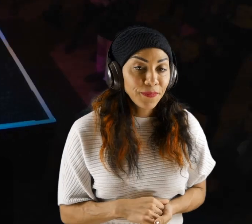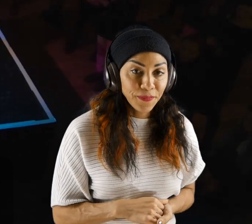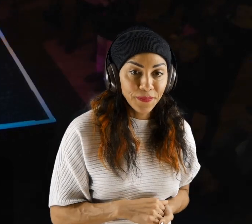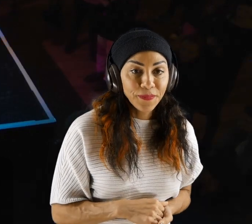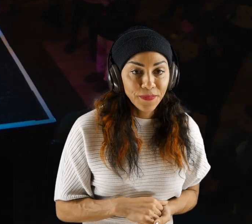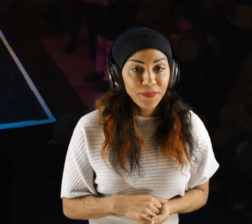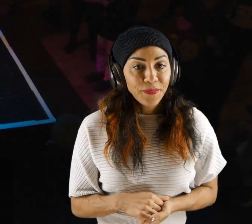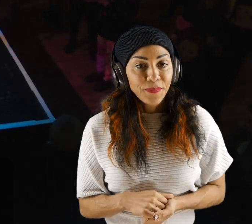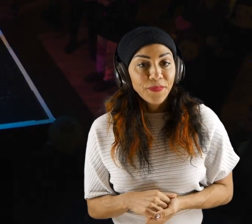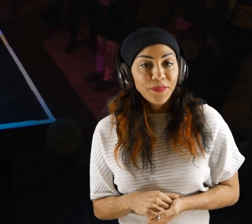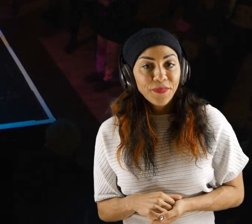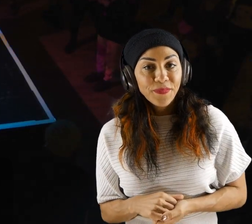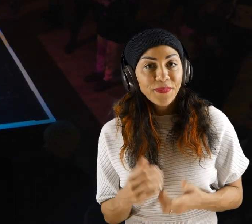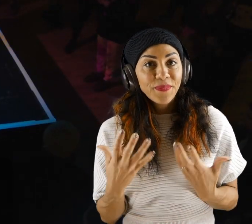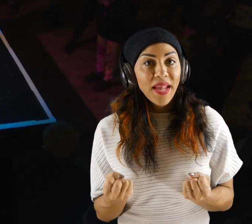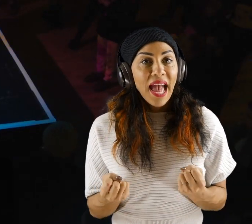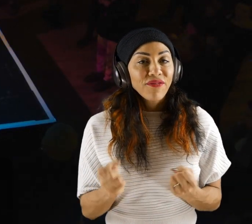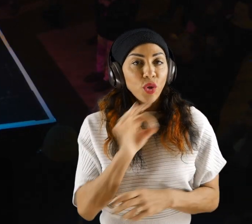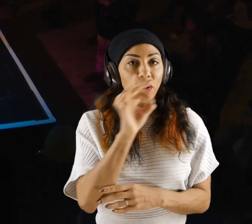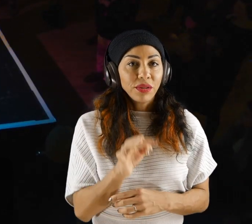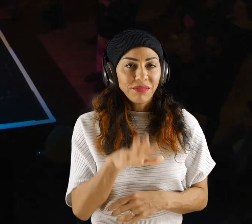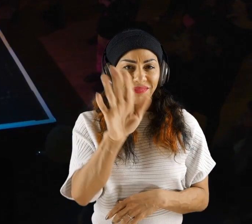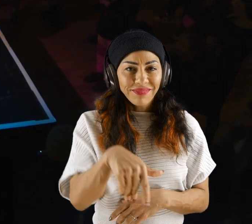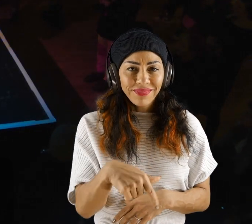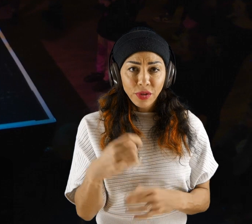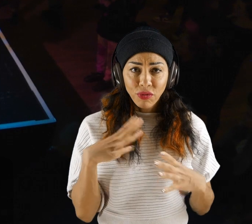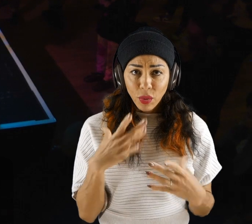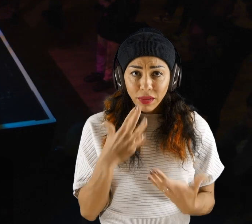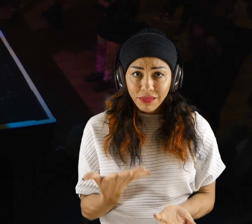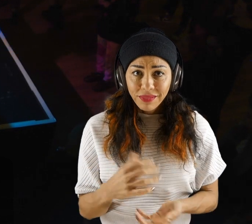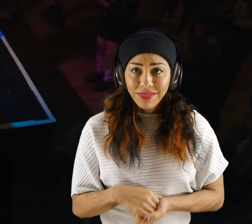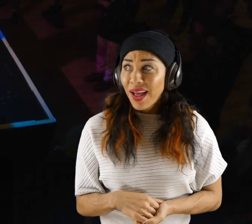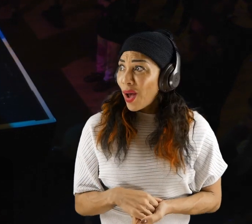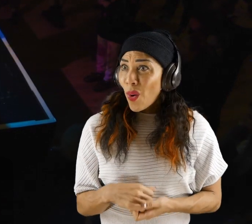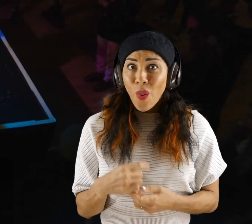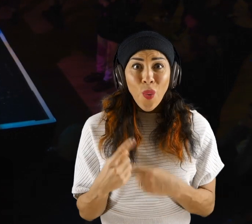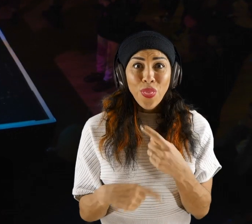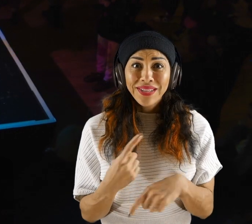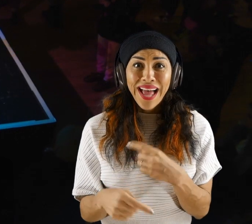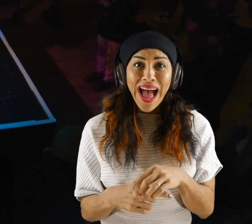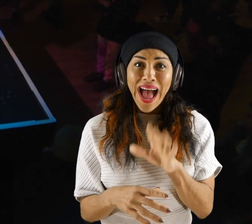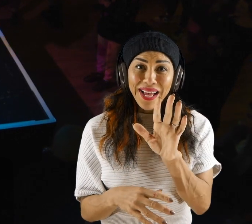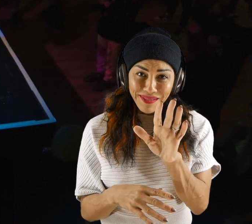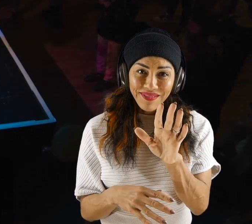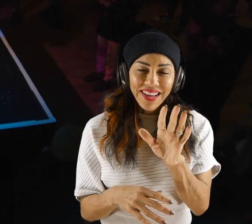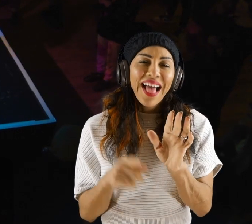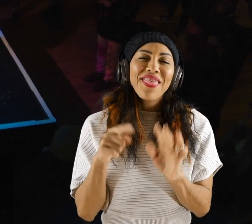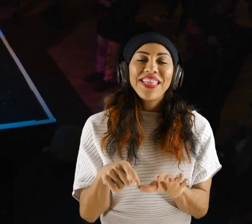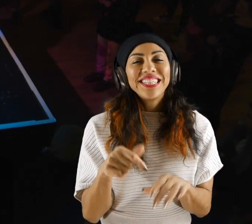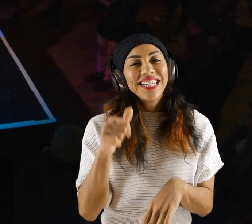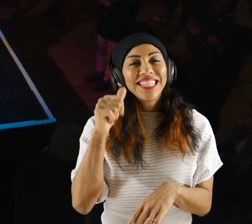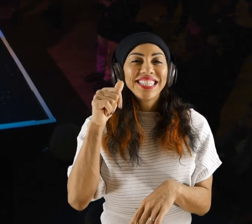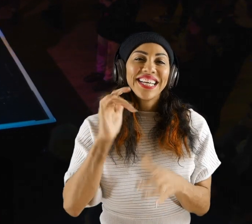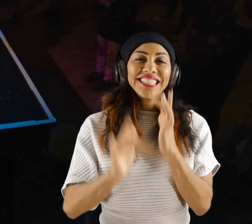questions. When do you rest? All the time, man. Look, this is the trick of the internet. This is bursts